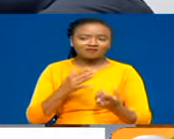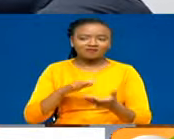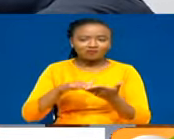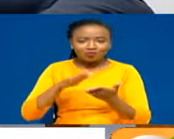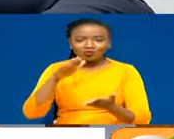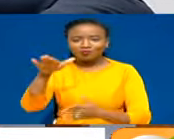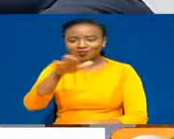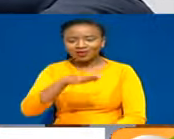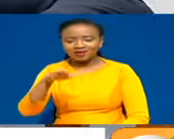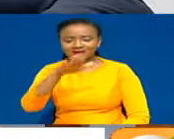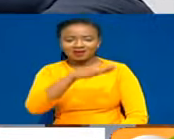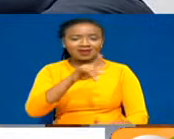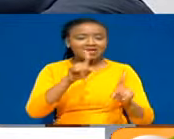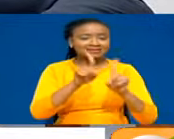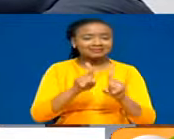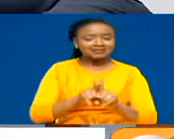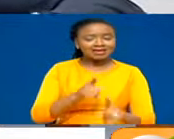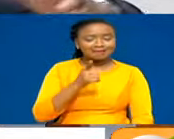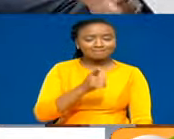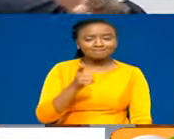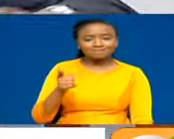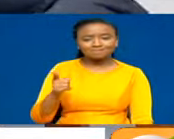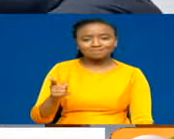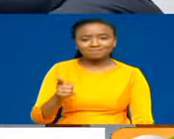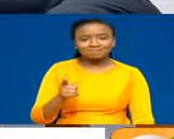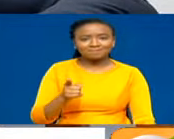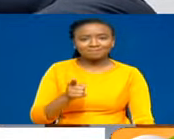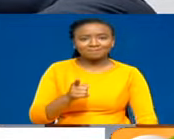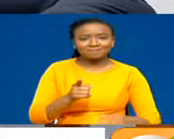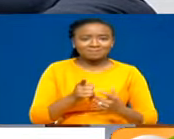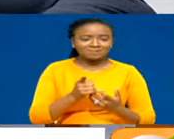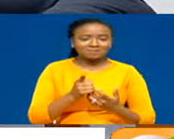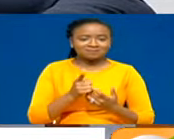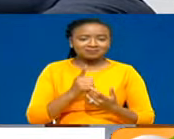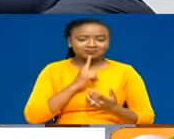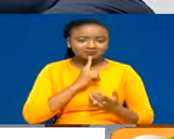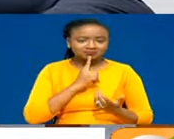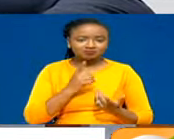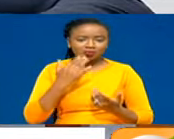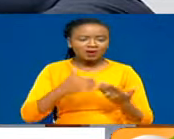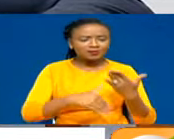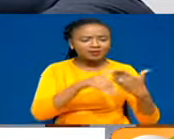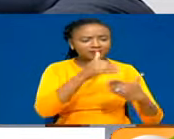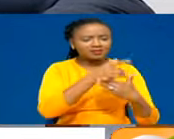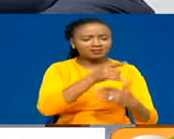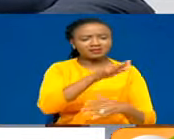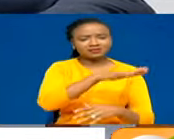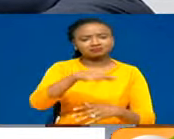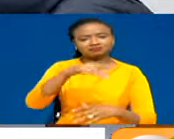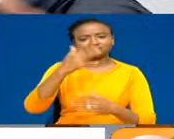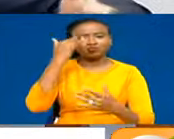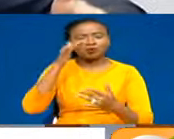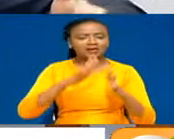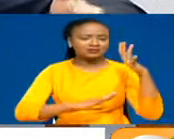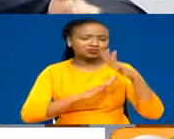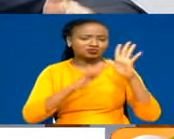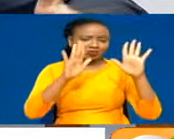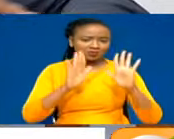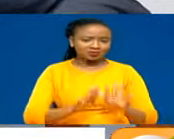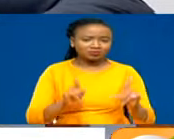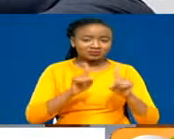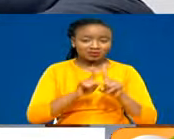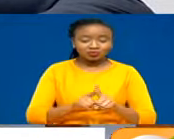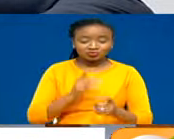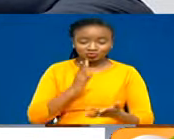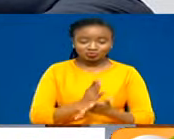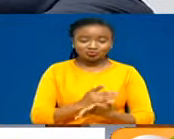like what President Kagame has done to be built all over the continent, you know, because it's so important. This is charity